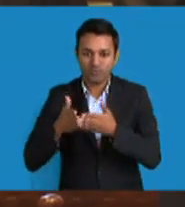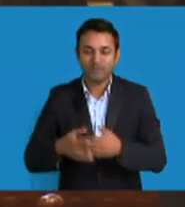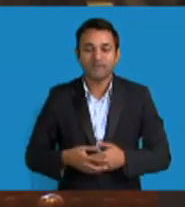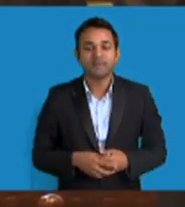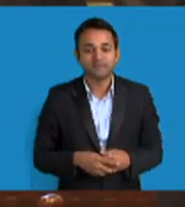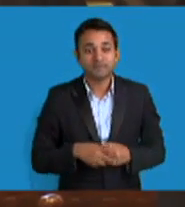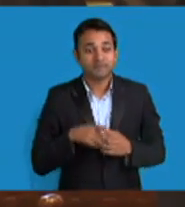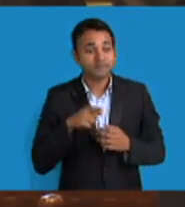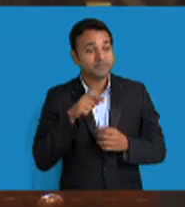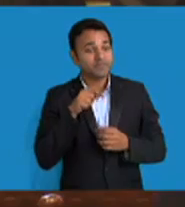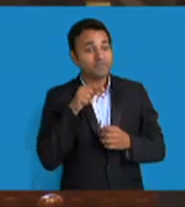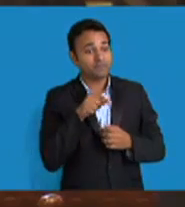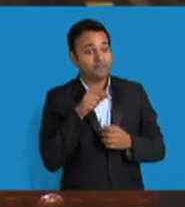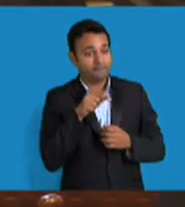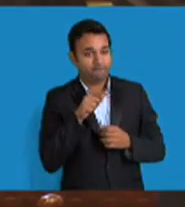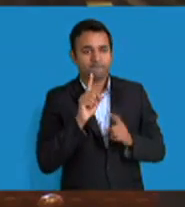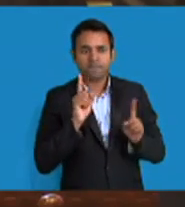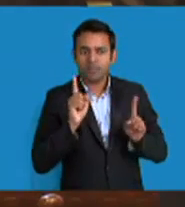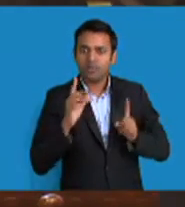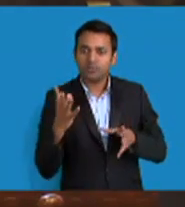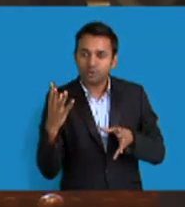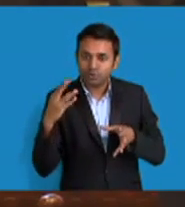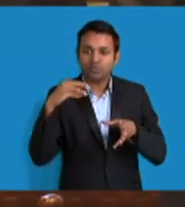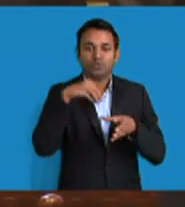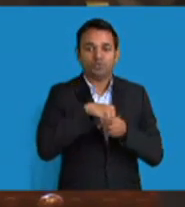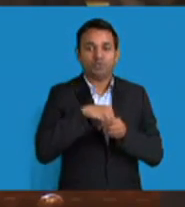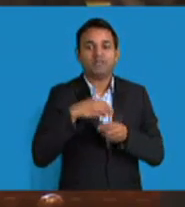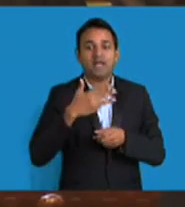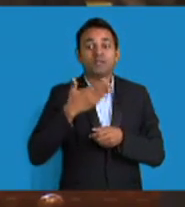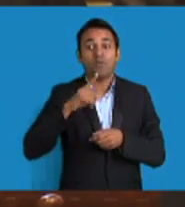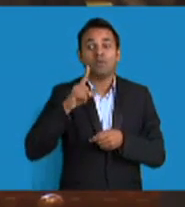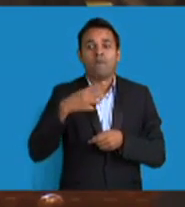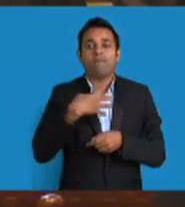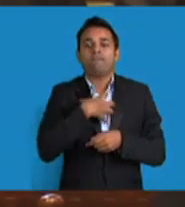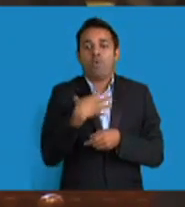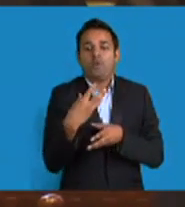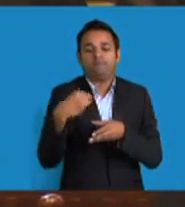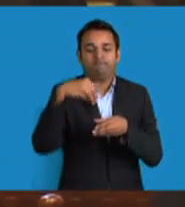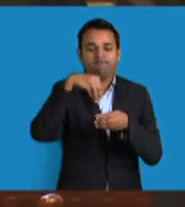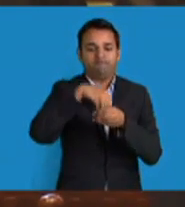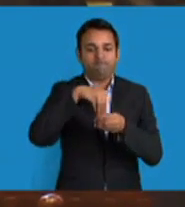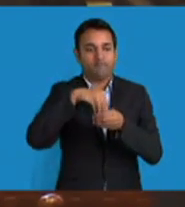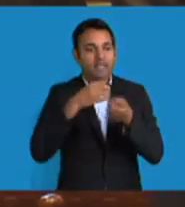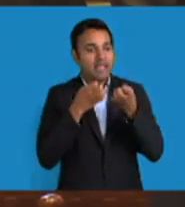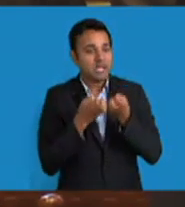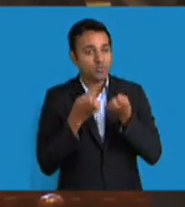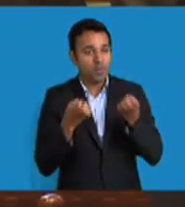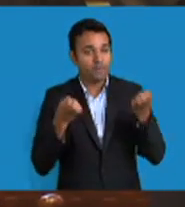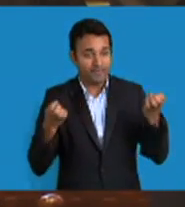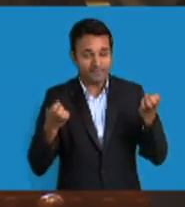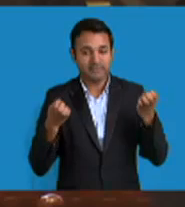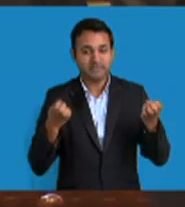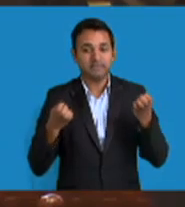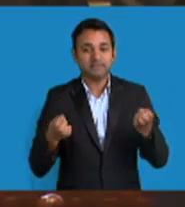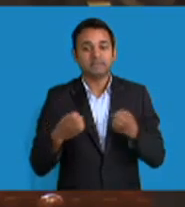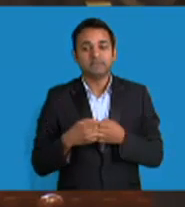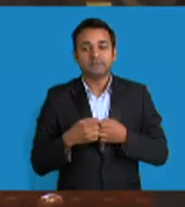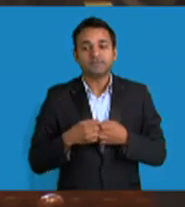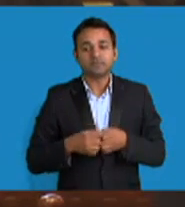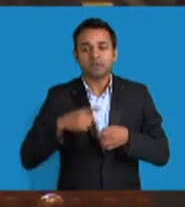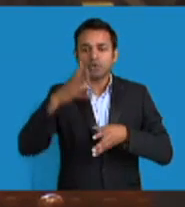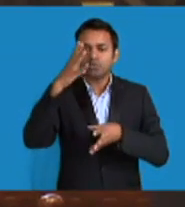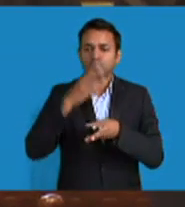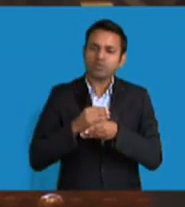21 to be outfitted in the next 2 months. A total of 50 Fijian